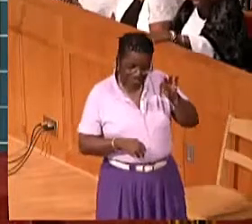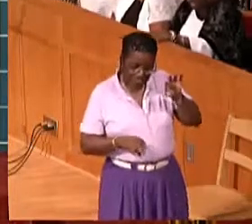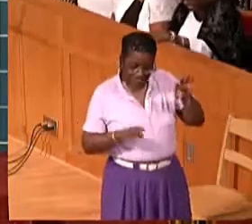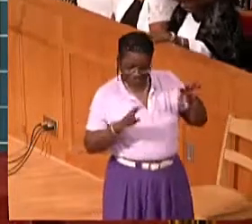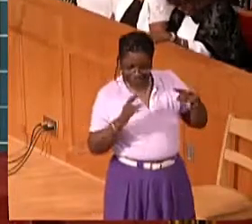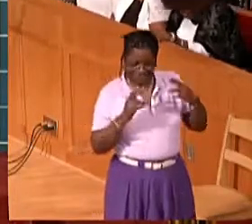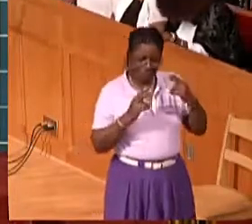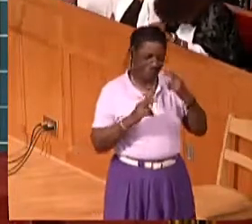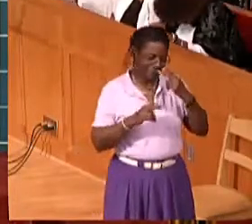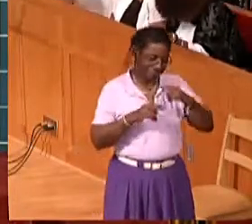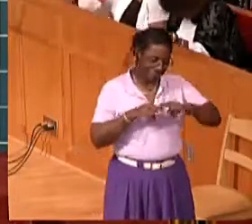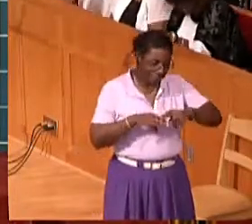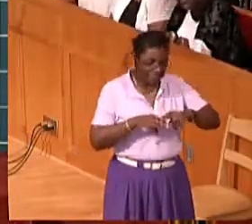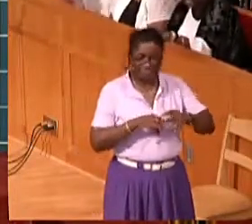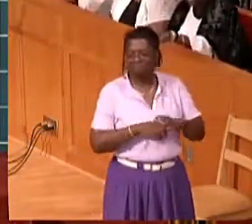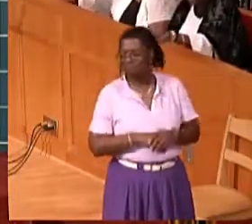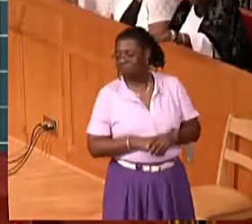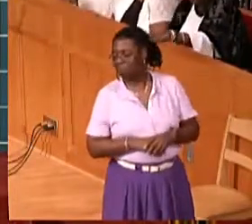Let me go.